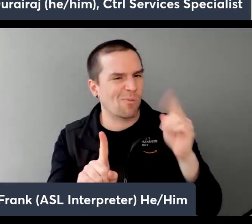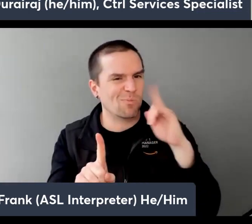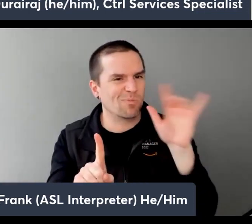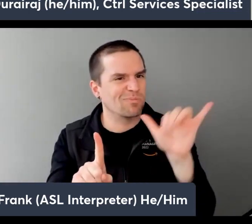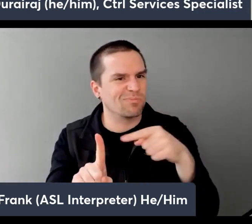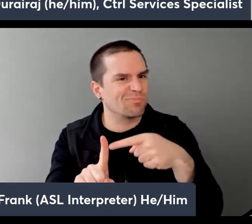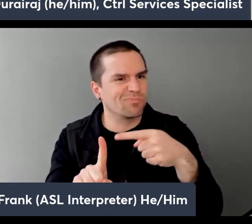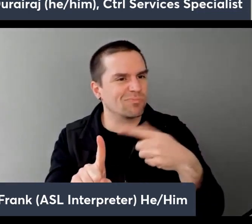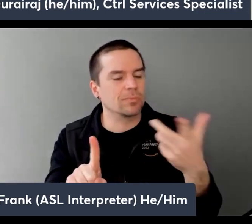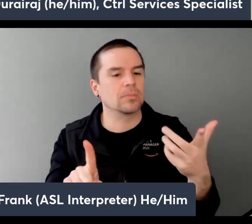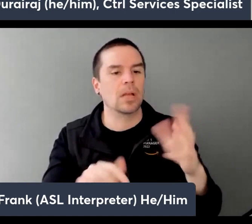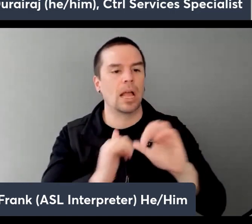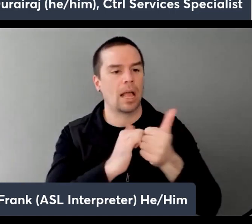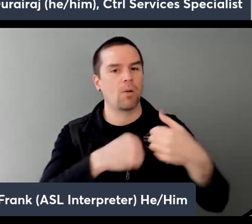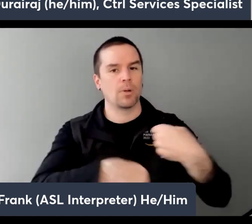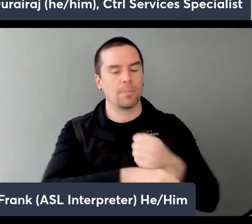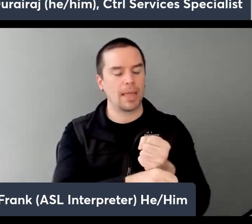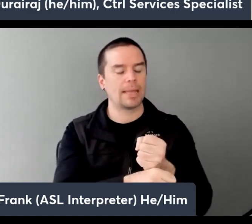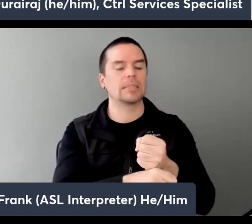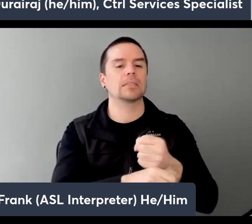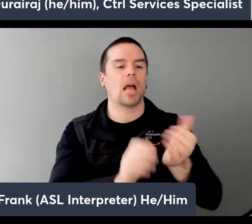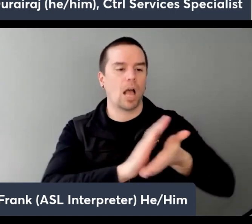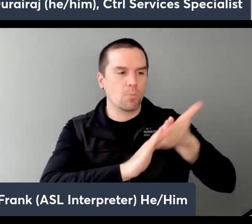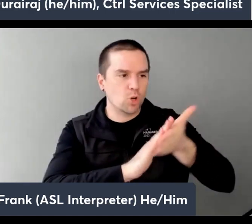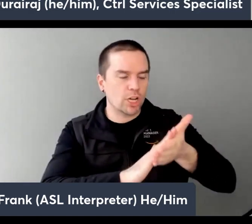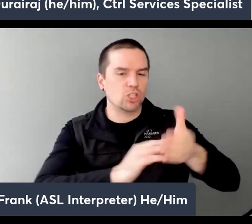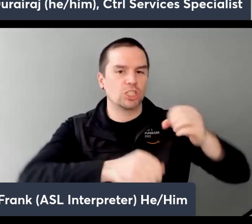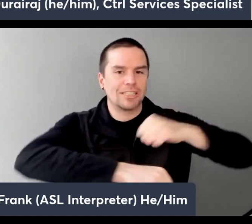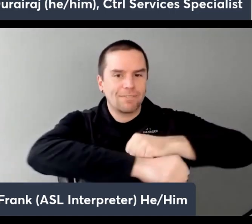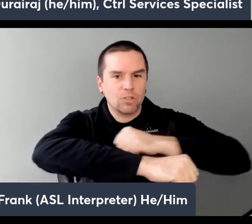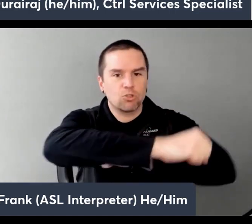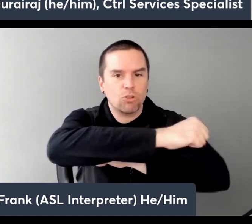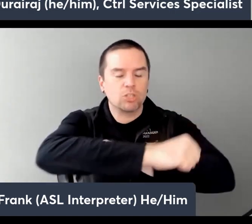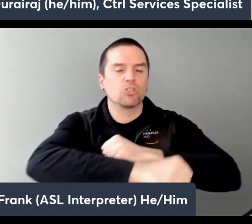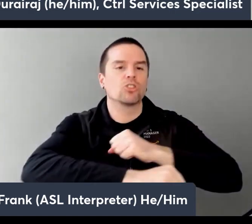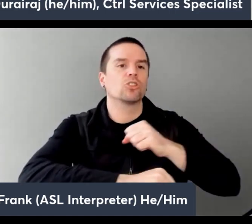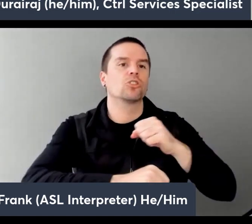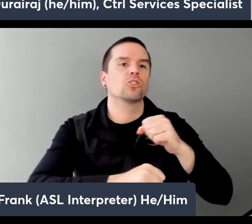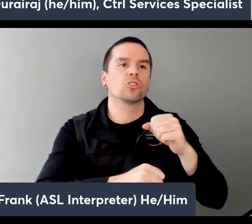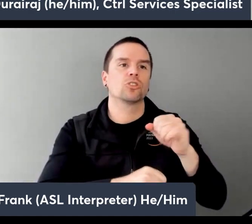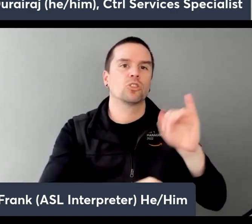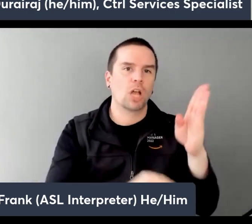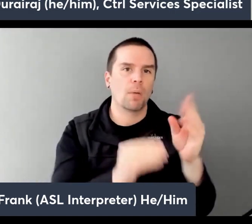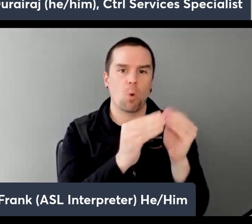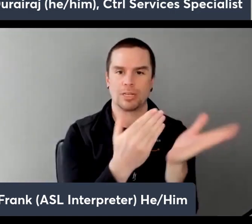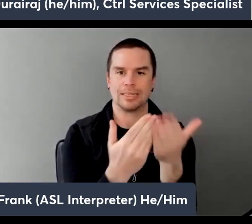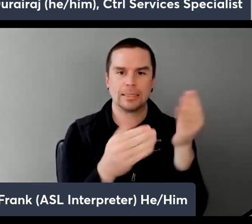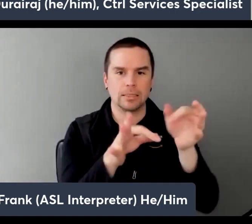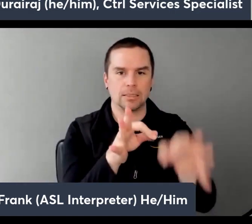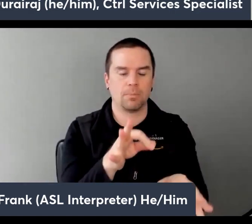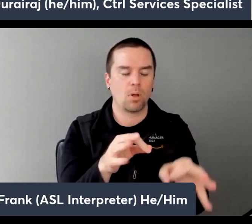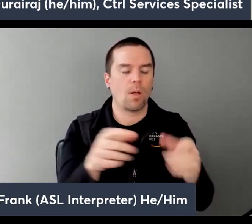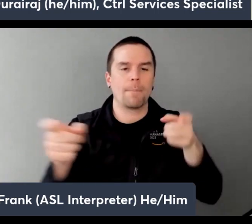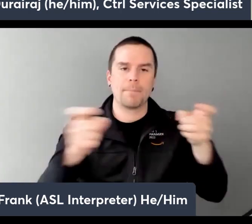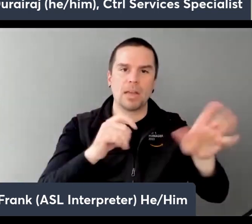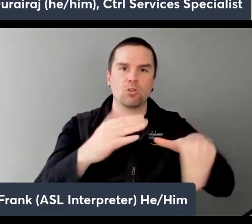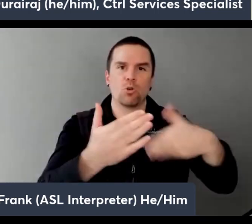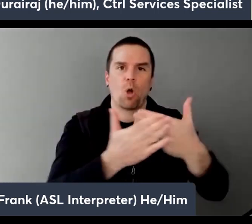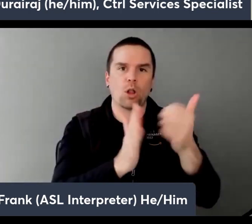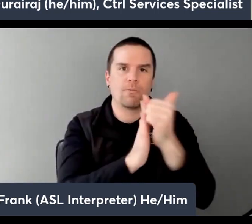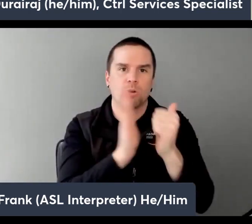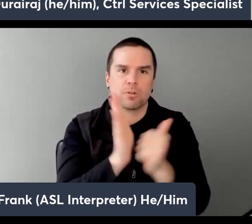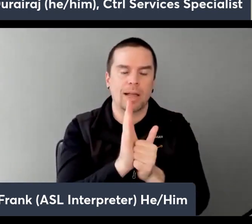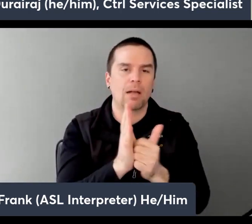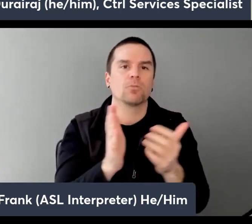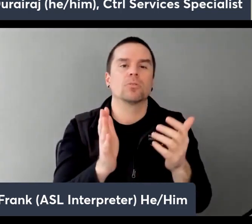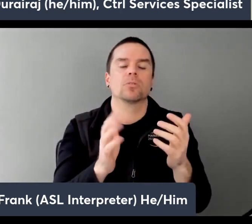operations infrastructure job easier, managing all of your accounts. So what's new with Control Tower? What are you